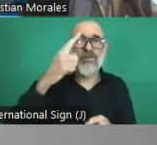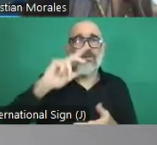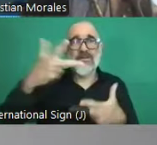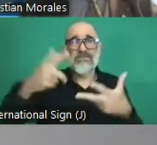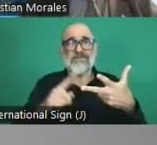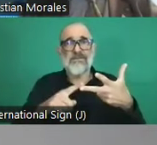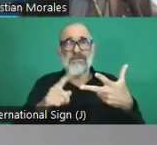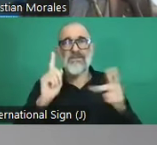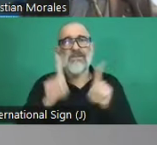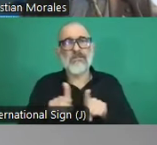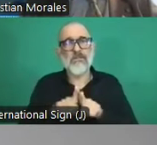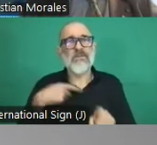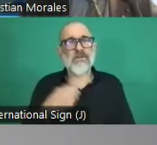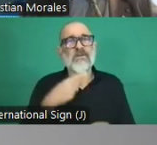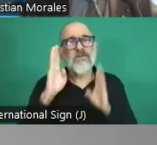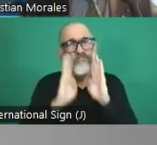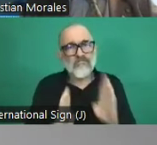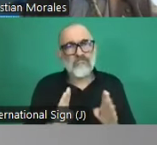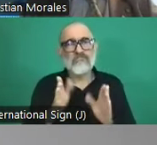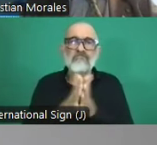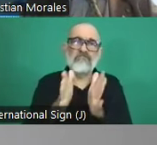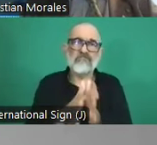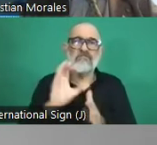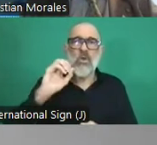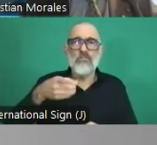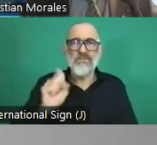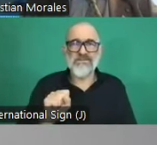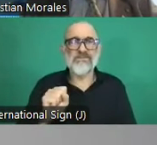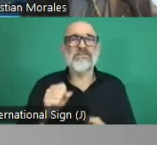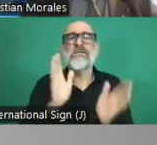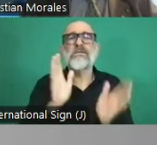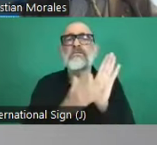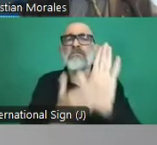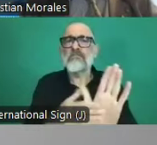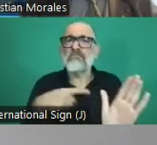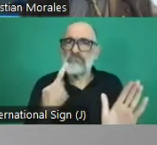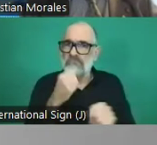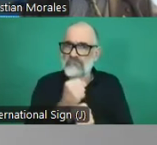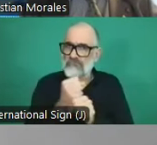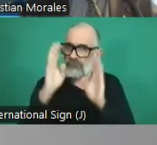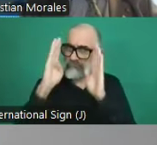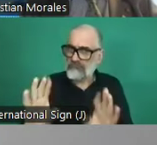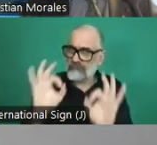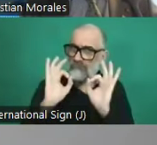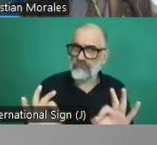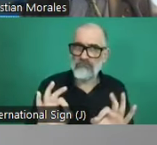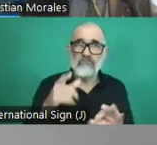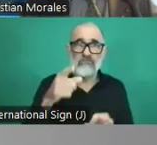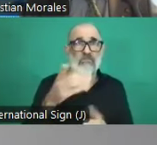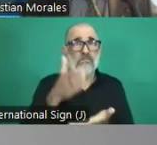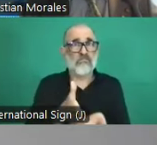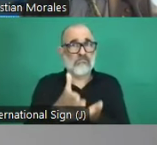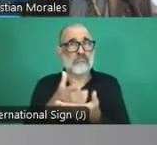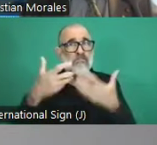of indicators as a monitoring and management tool. And the PAHO rapporteur confirms that we are on the right